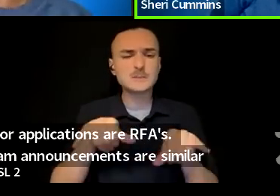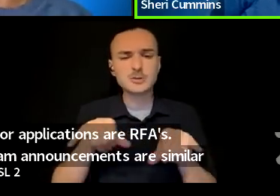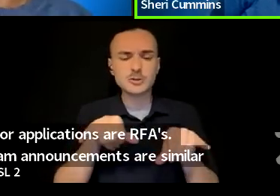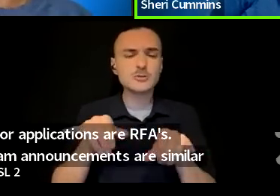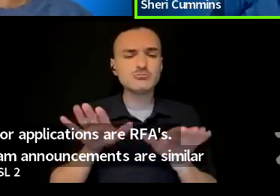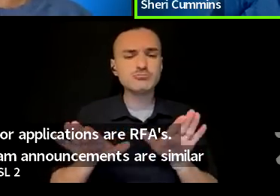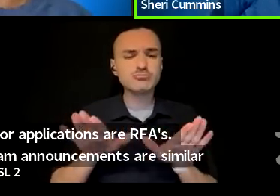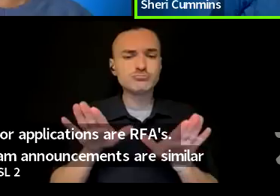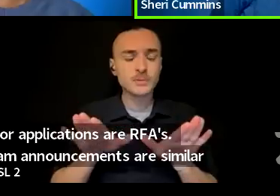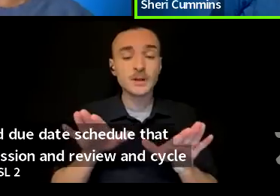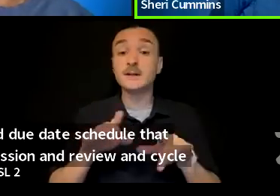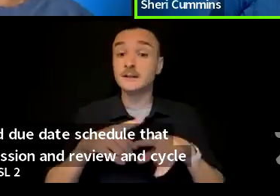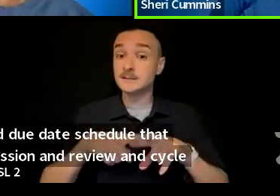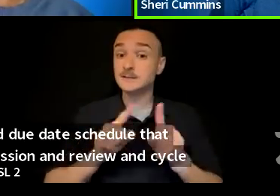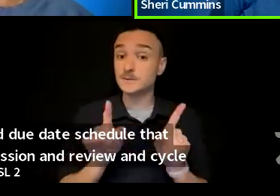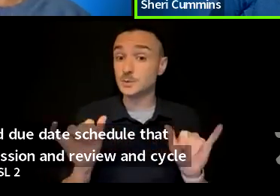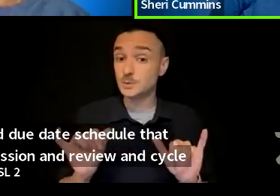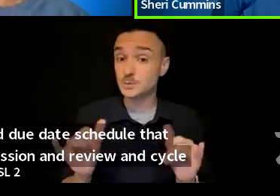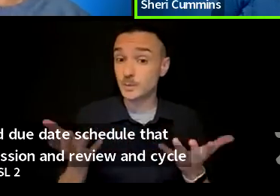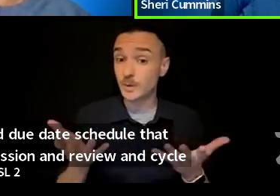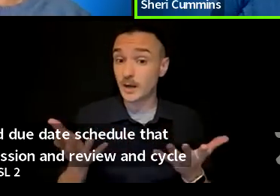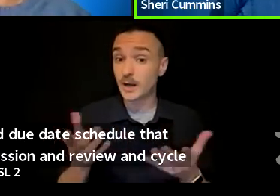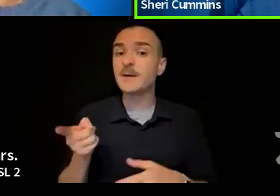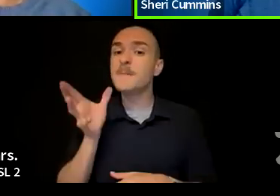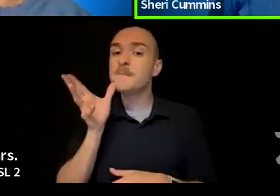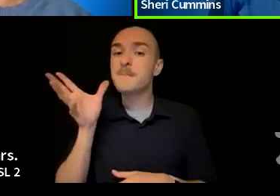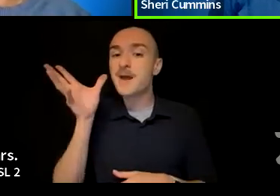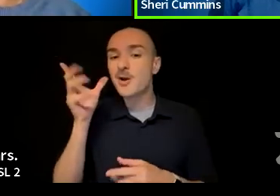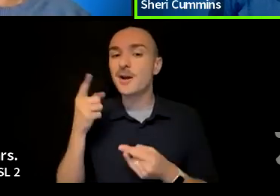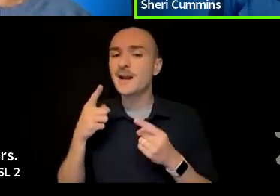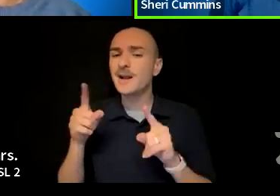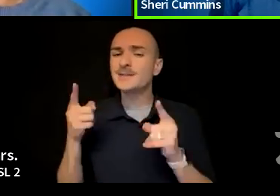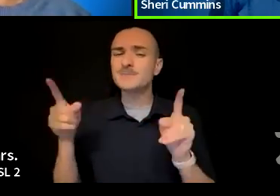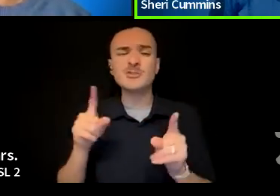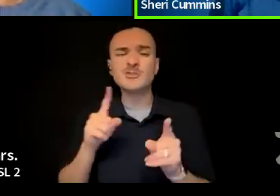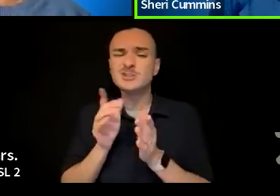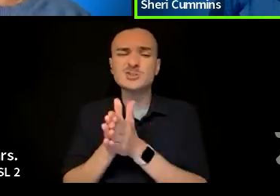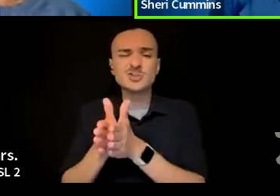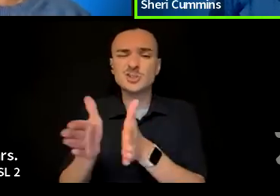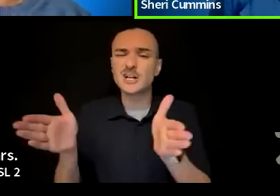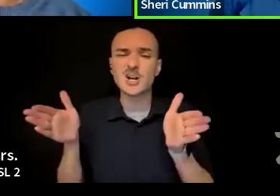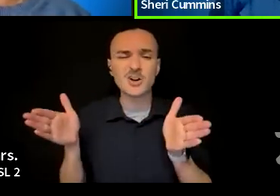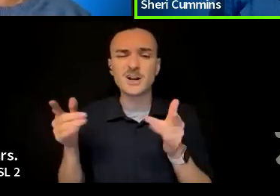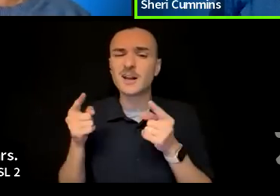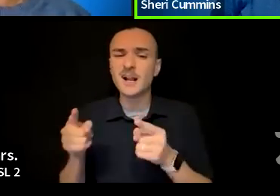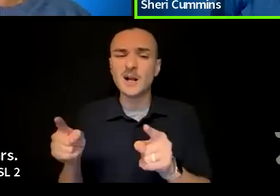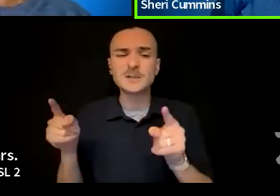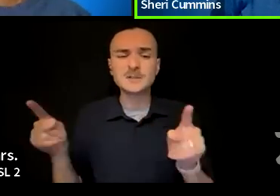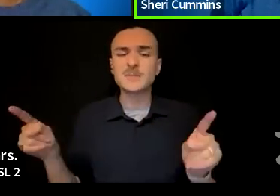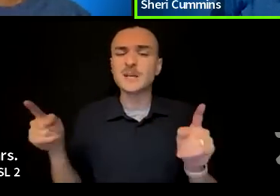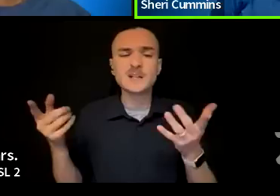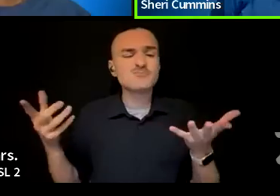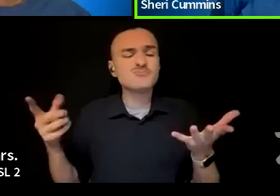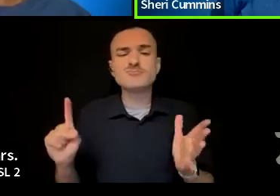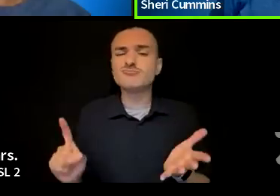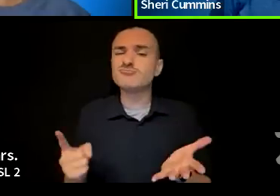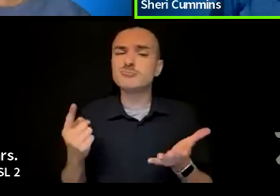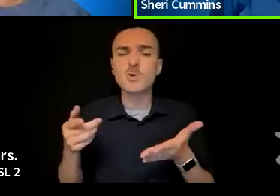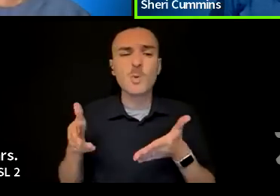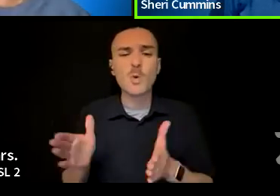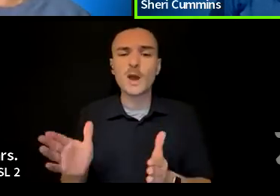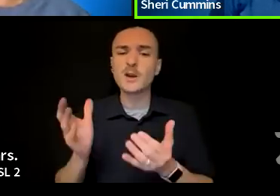are also differences. A parent announcement is really a generic announcement. It's really just a way to provide